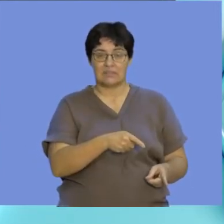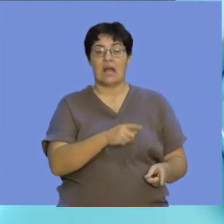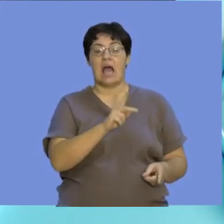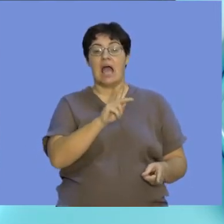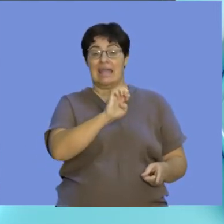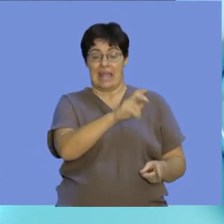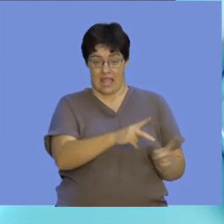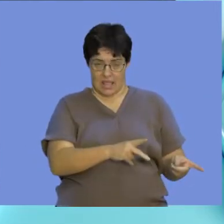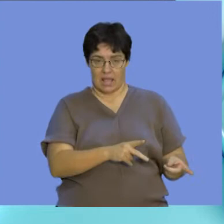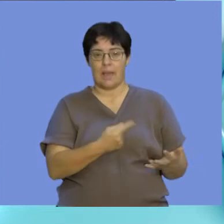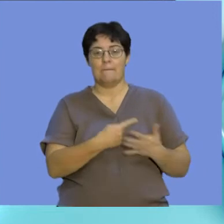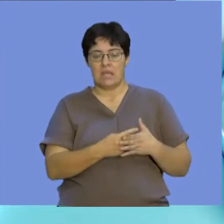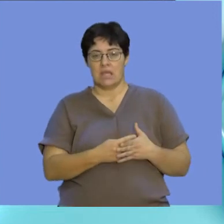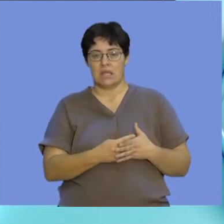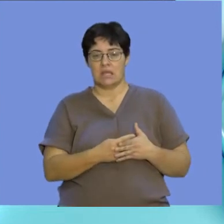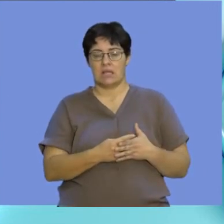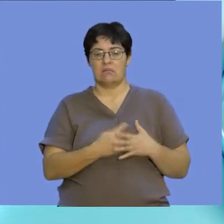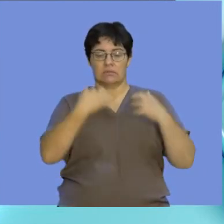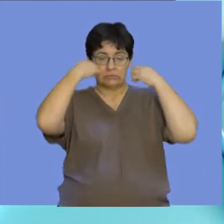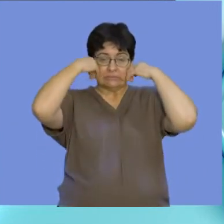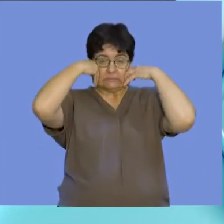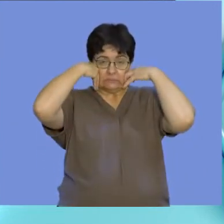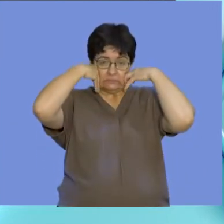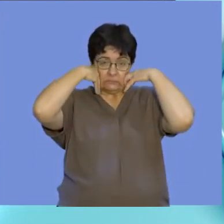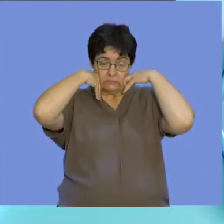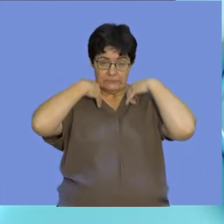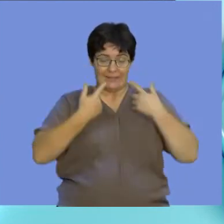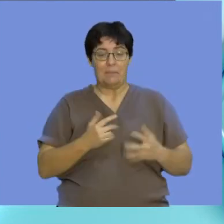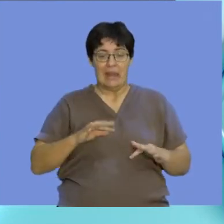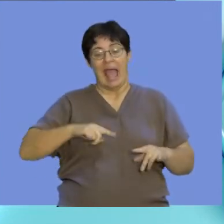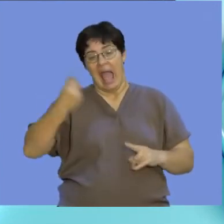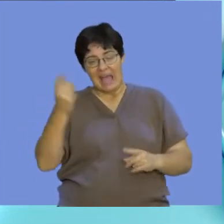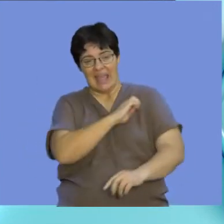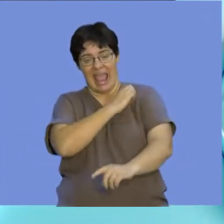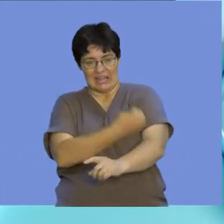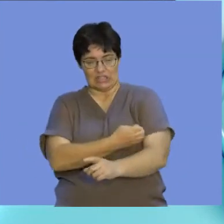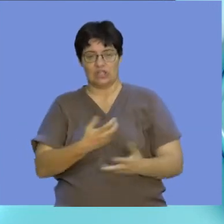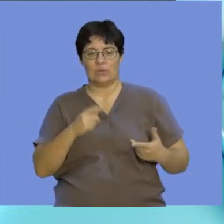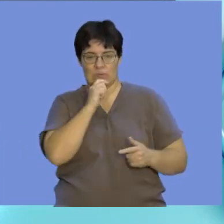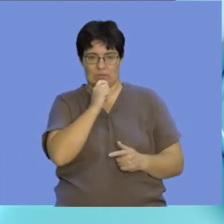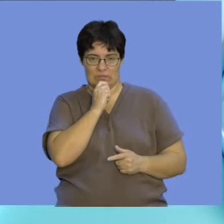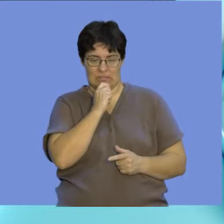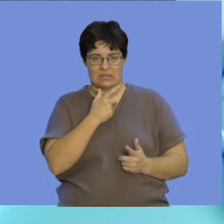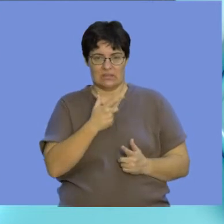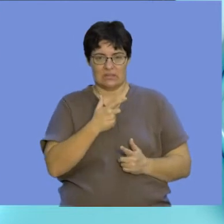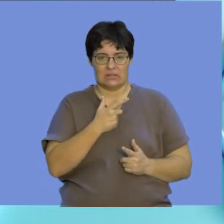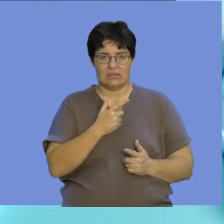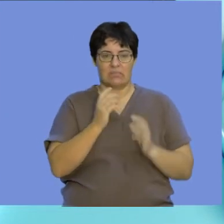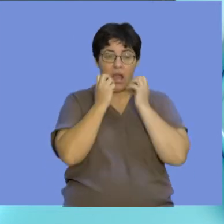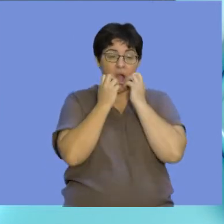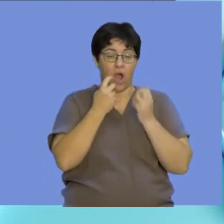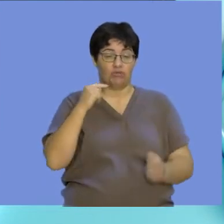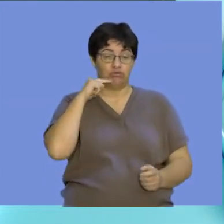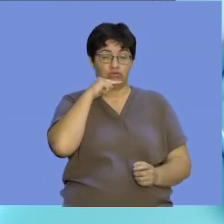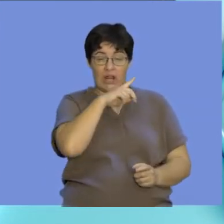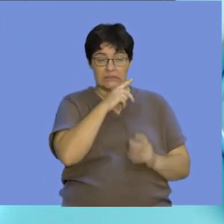me perspiring a lot and using up other energy in so I get quite hot actually. I go all red and